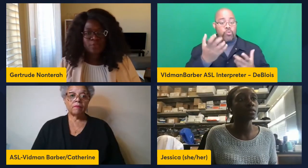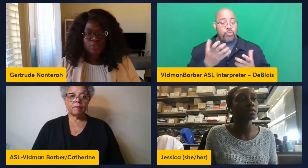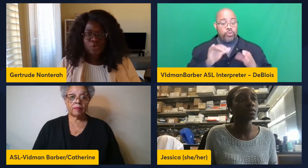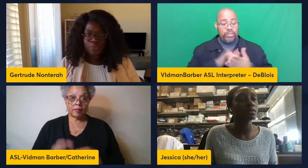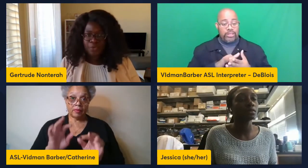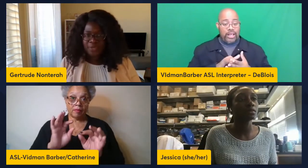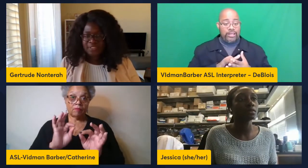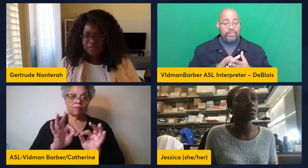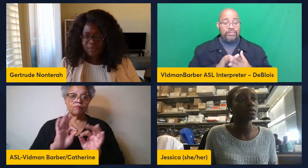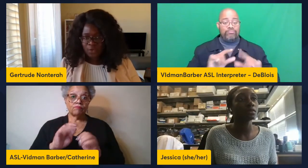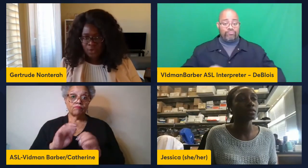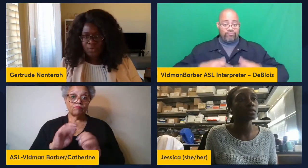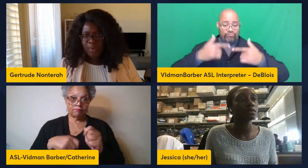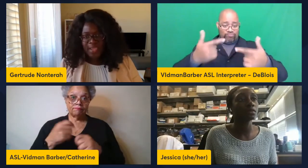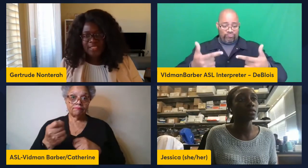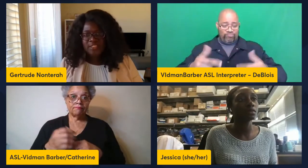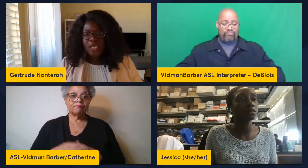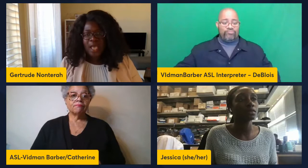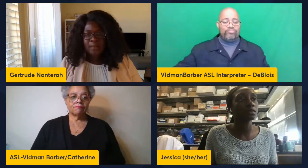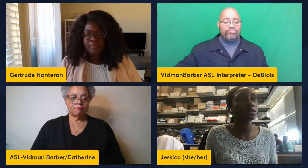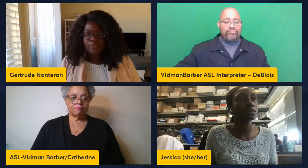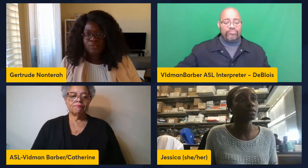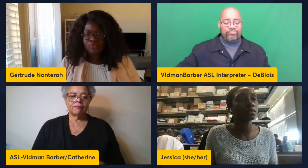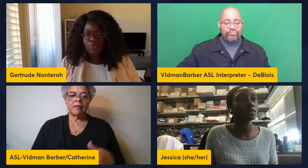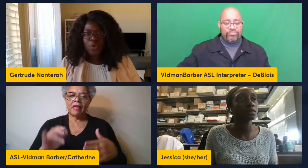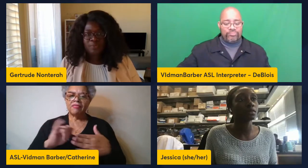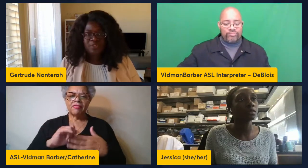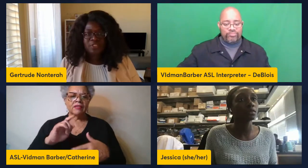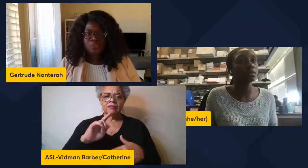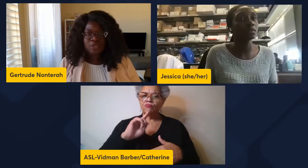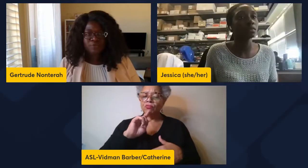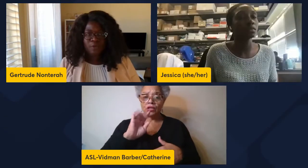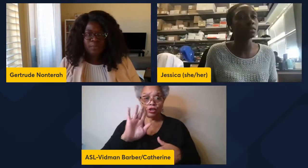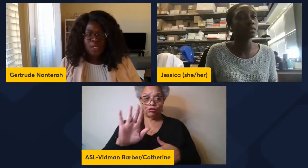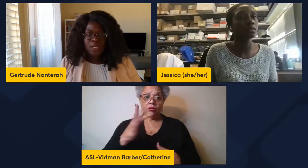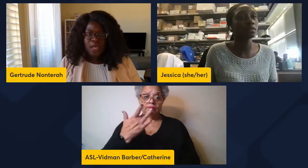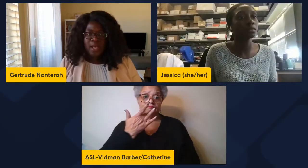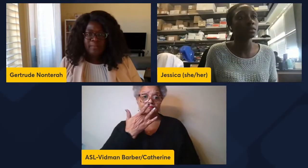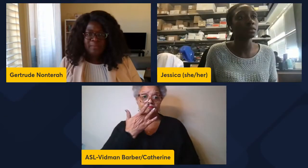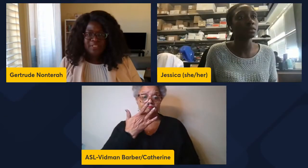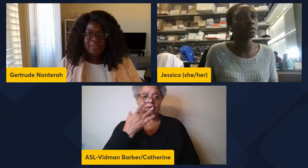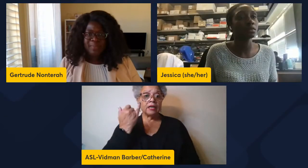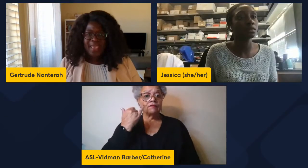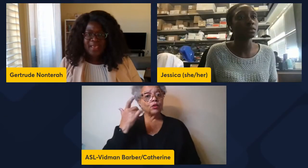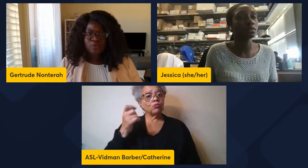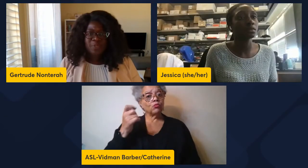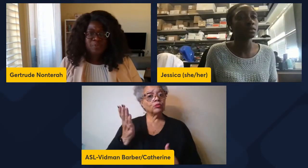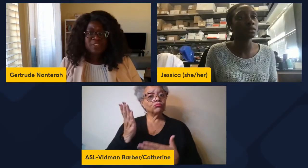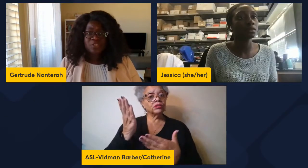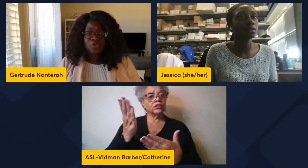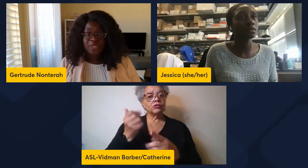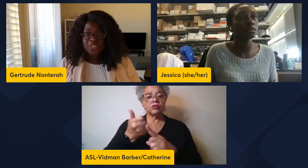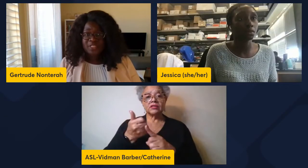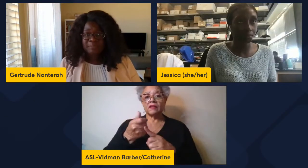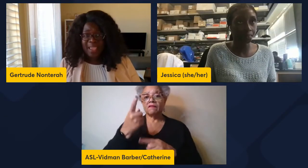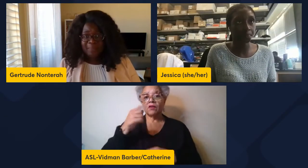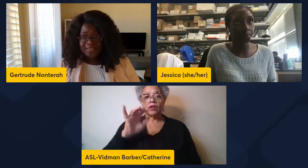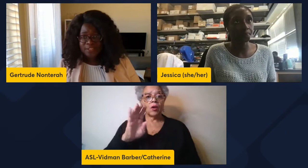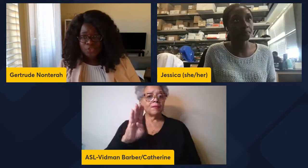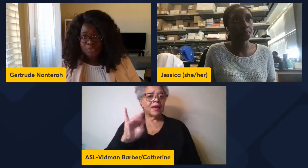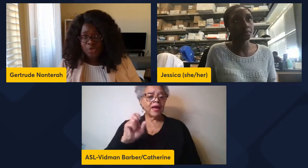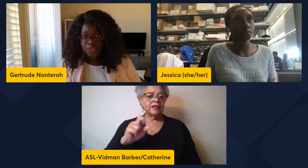that, that's absolutely your prerogative, right? If you want to present yourself from implicit bias or people seeing your picture and